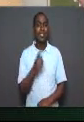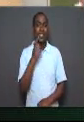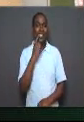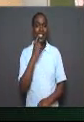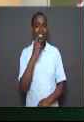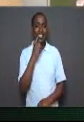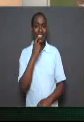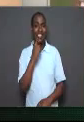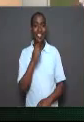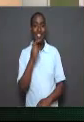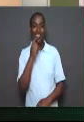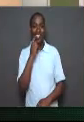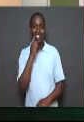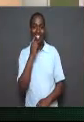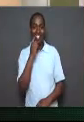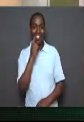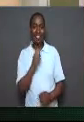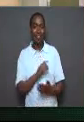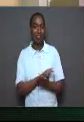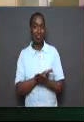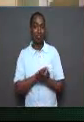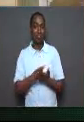teeth and gums are healthy.